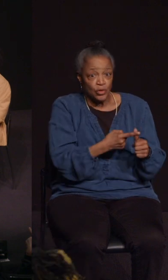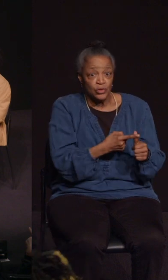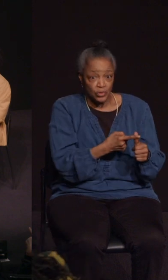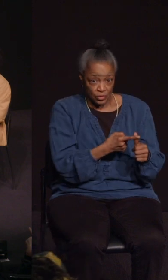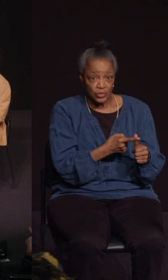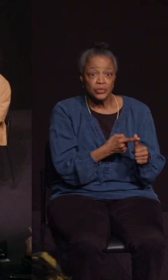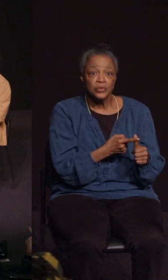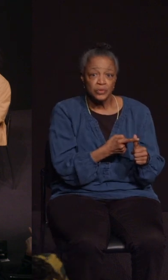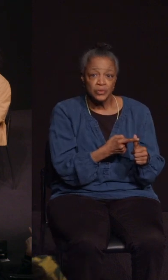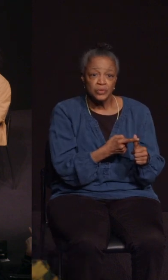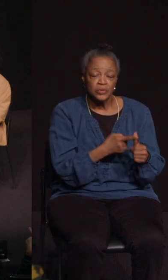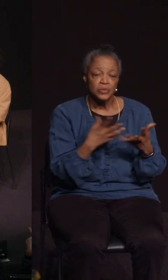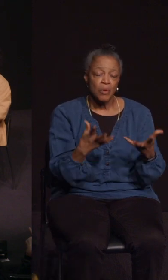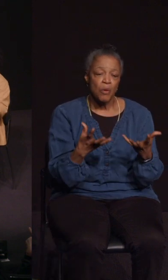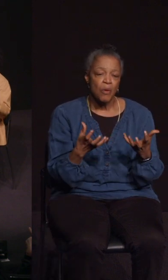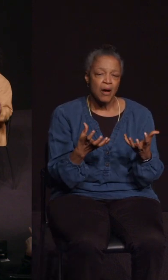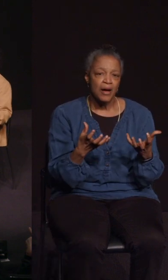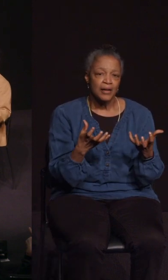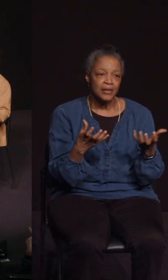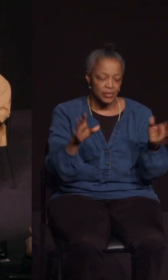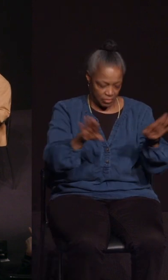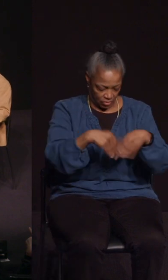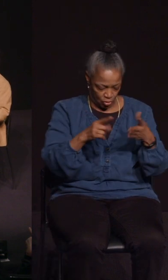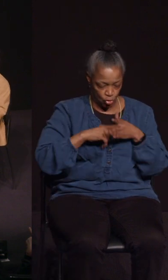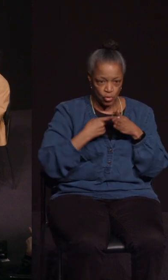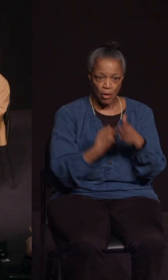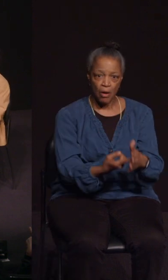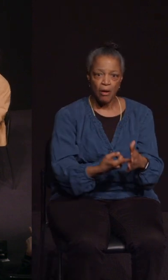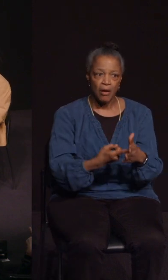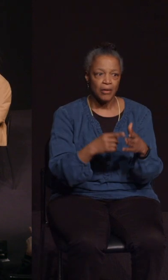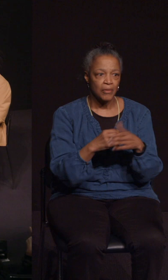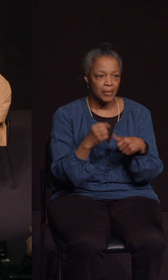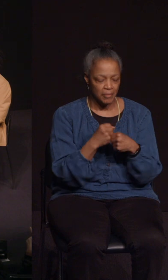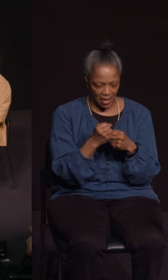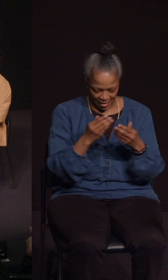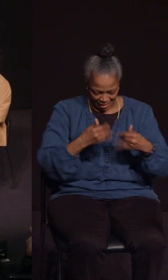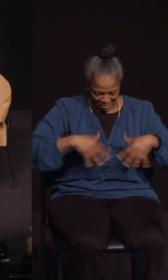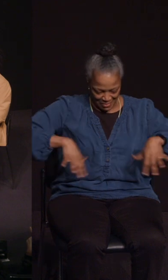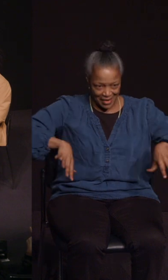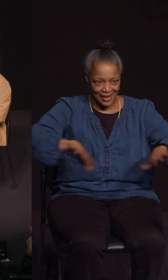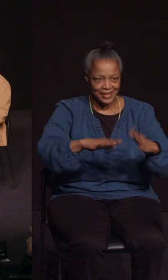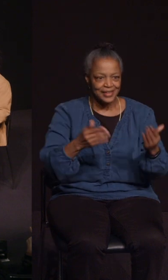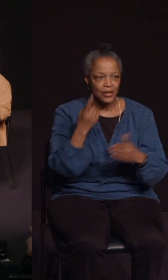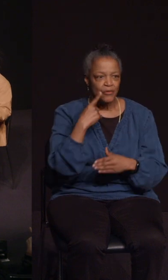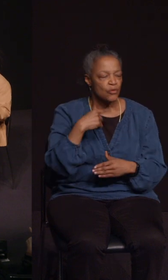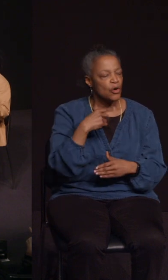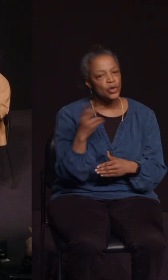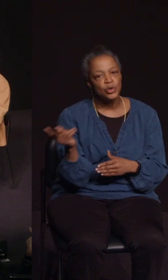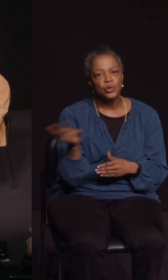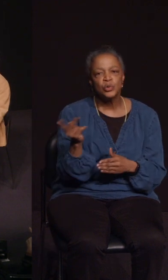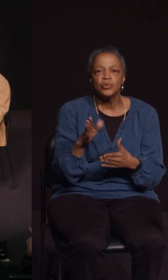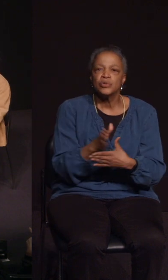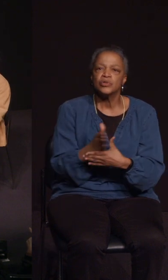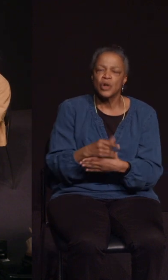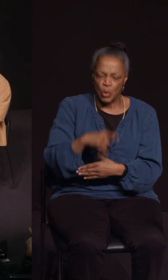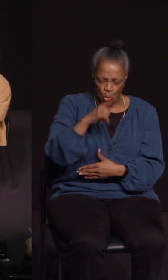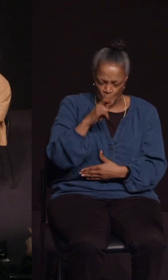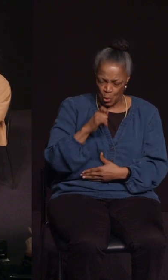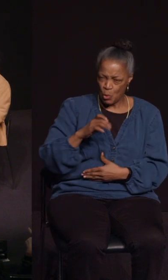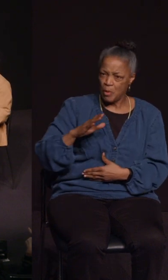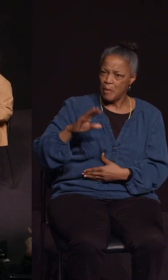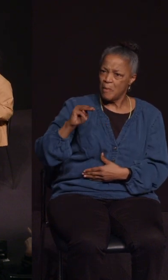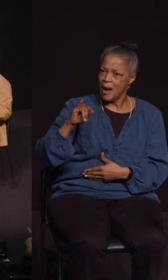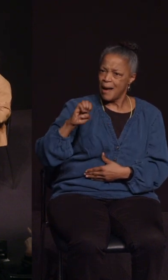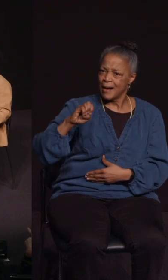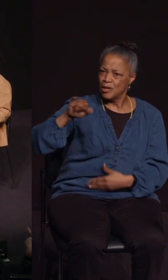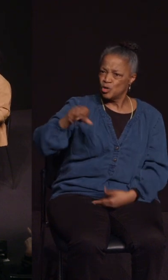so I want to open with just creating space for you all to share who Mike Jr. was.